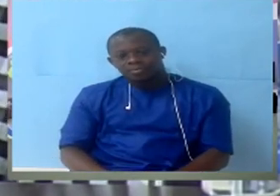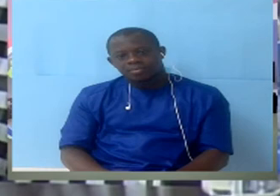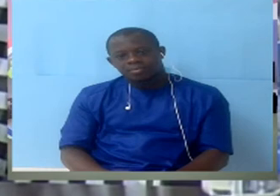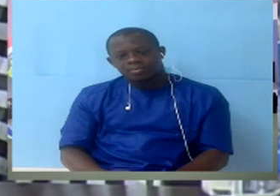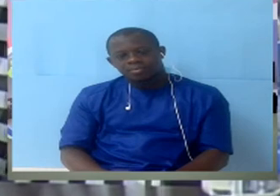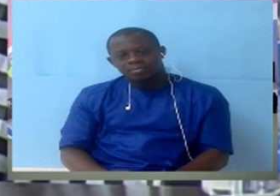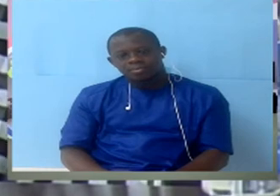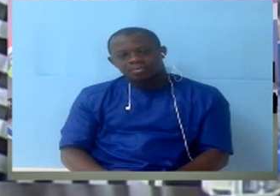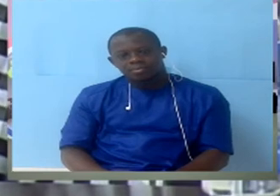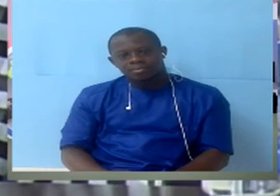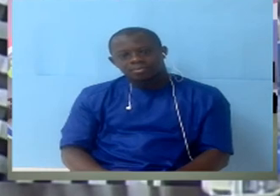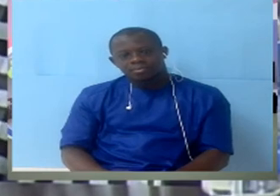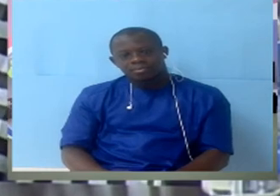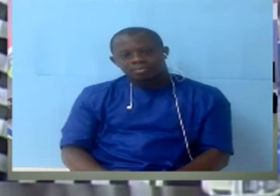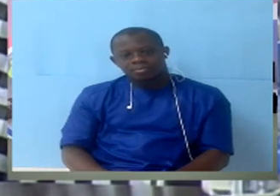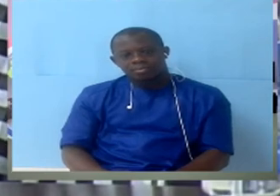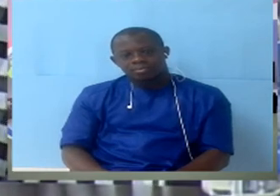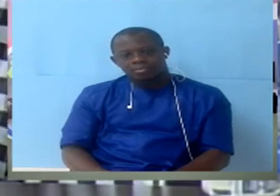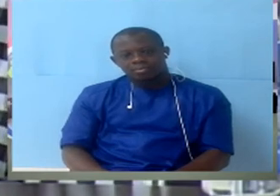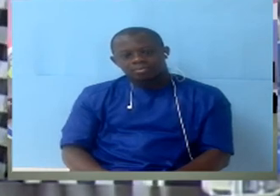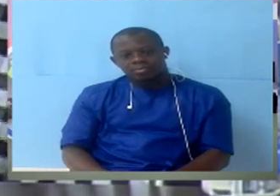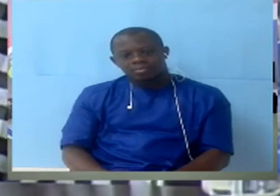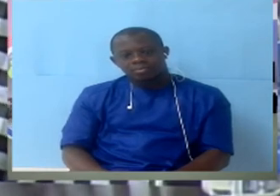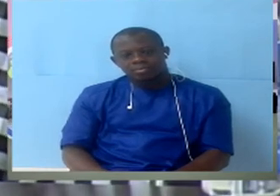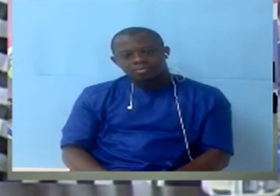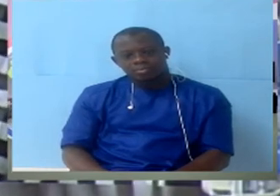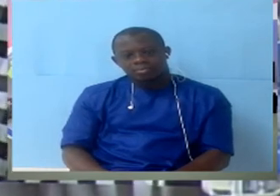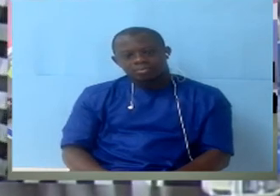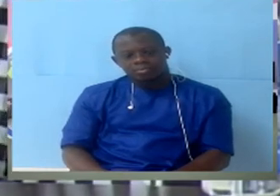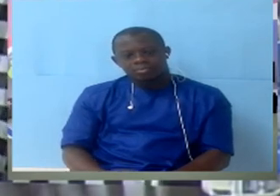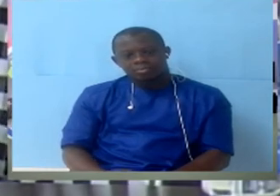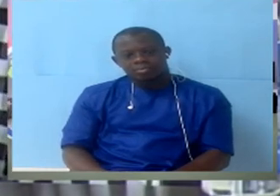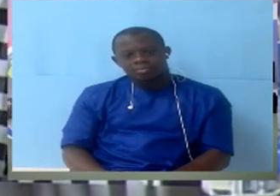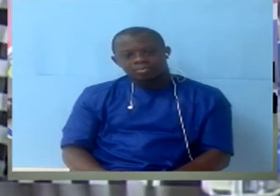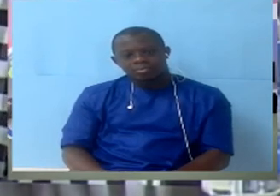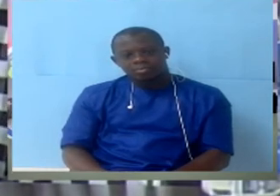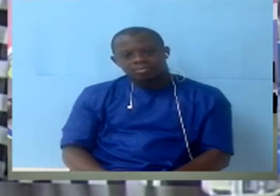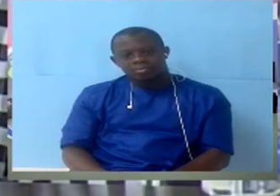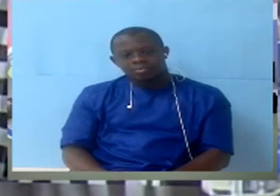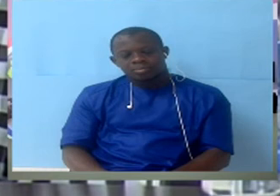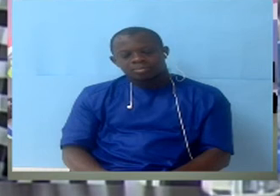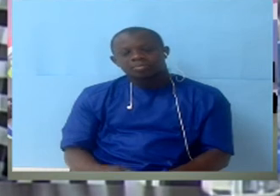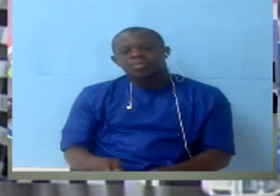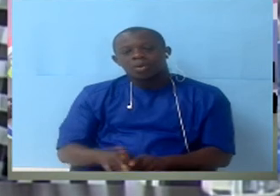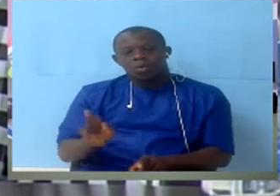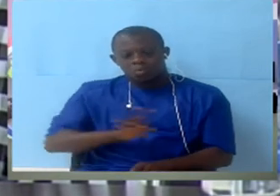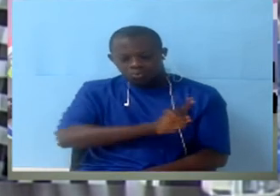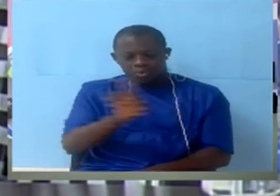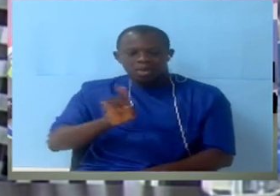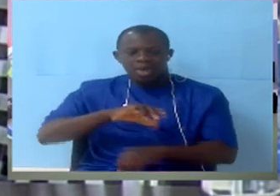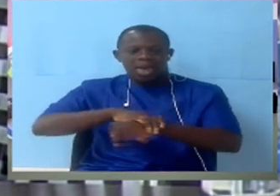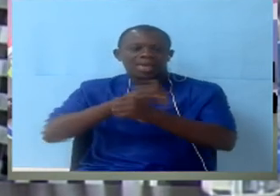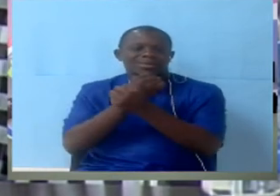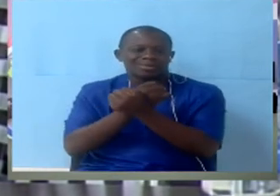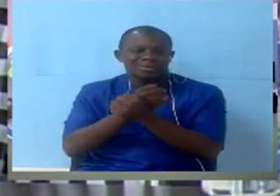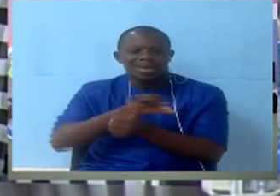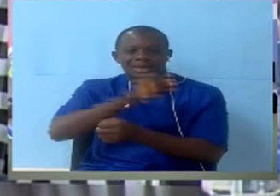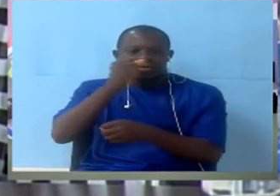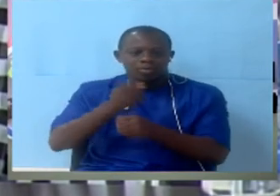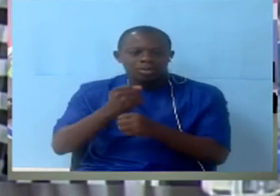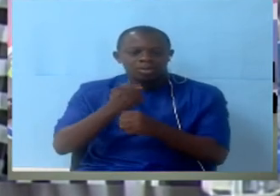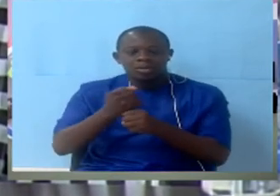They were but they arrest no very easily because nobody do mal to it. We arrested them and it was a surprise